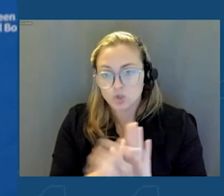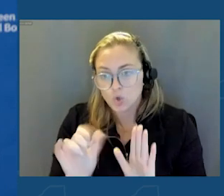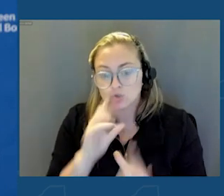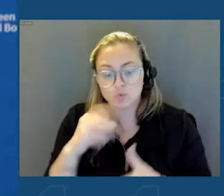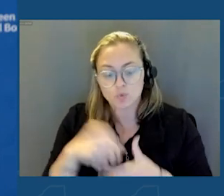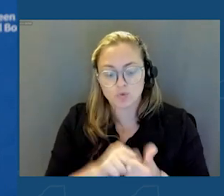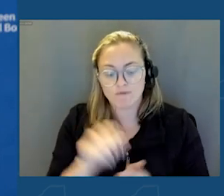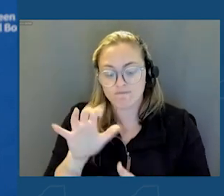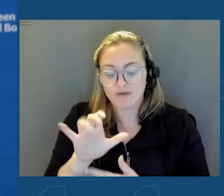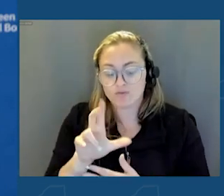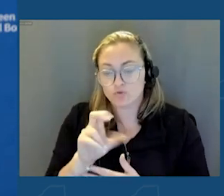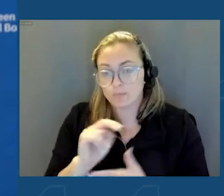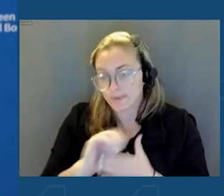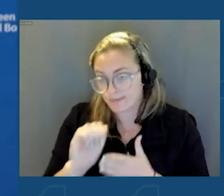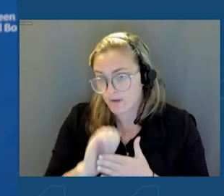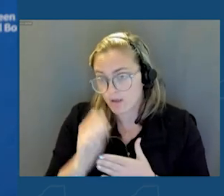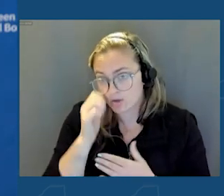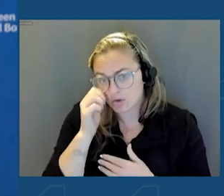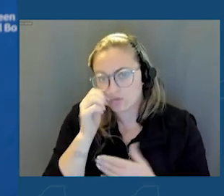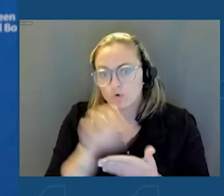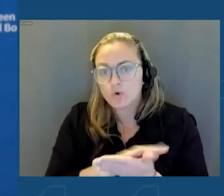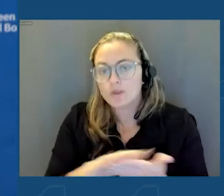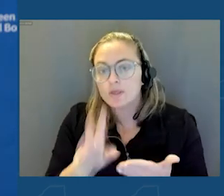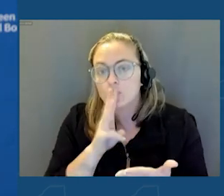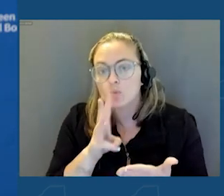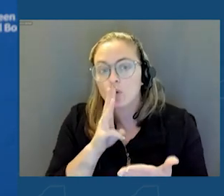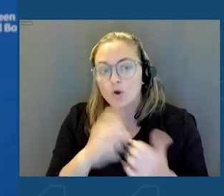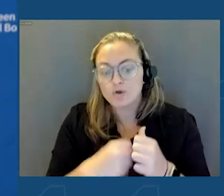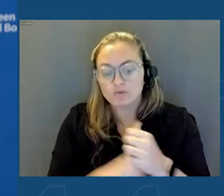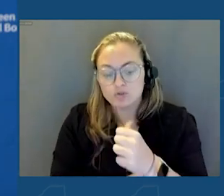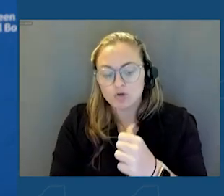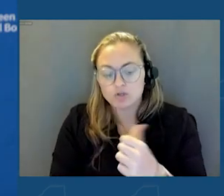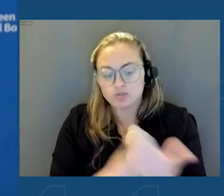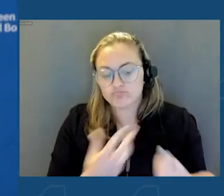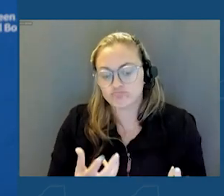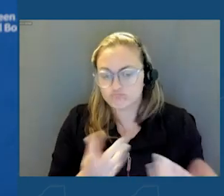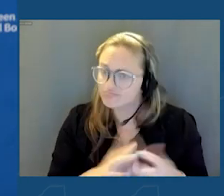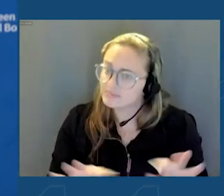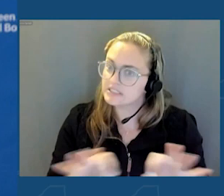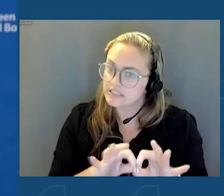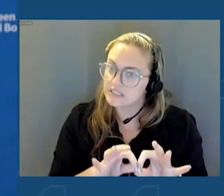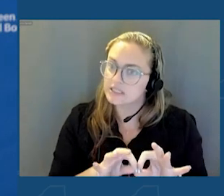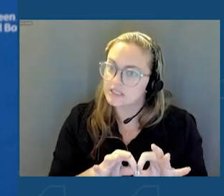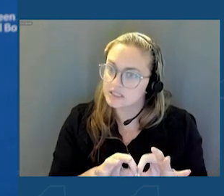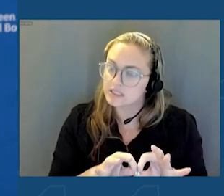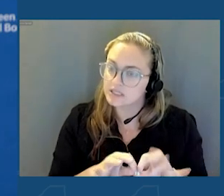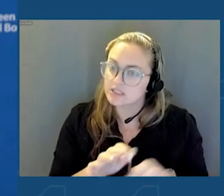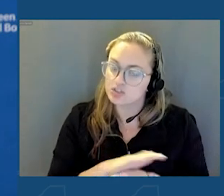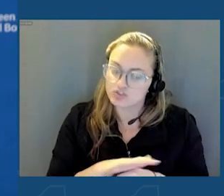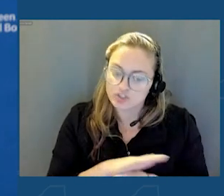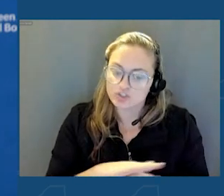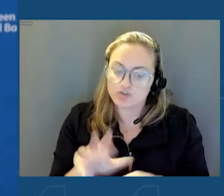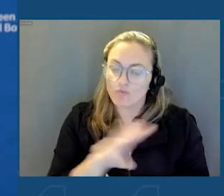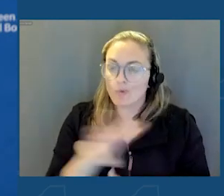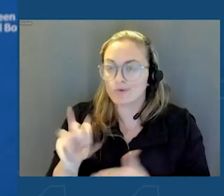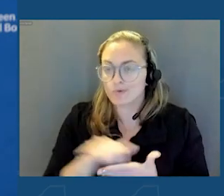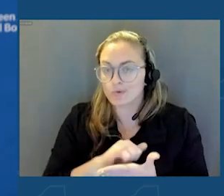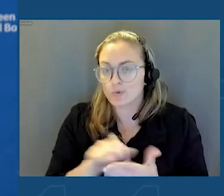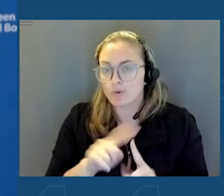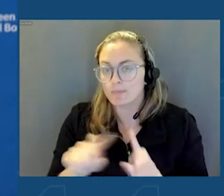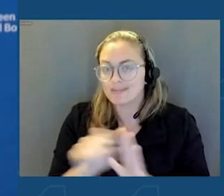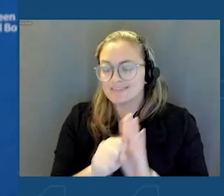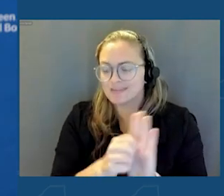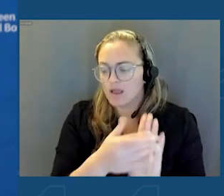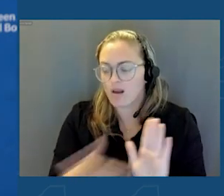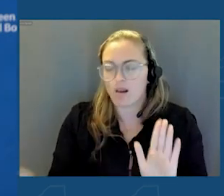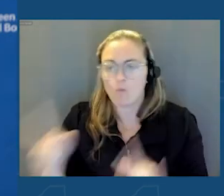$500 million for clean water infrastructure. You know, this is key here in this region of Western New York, but also statewide. We